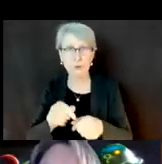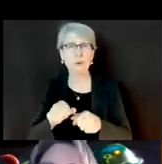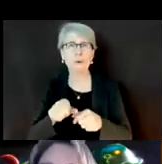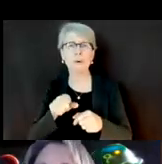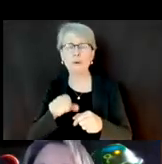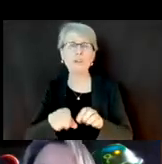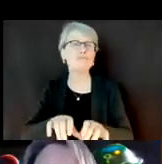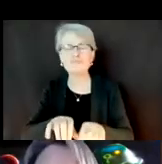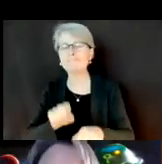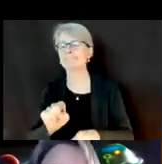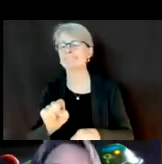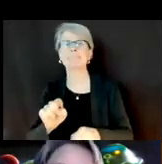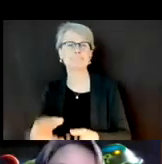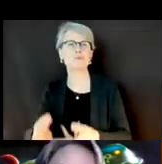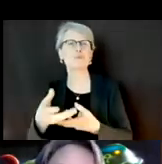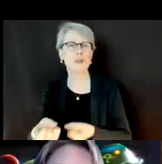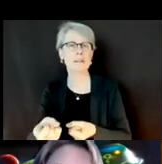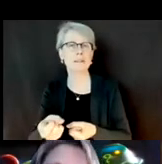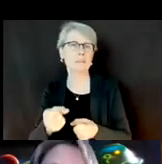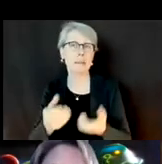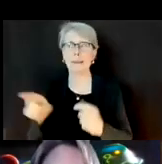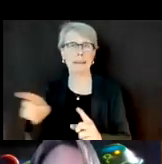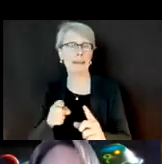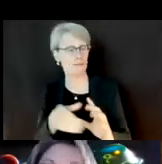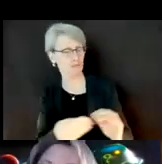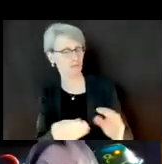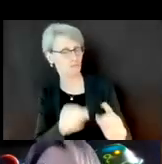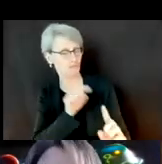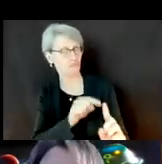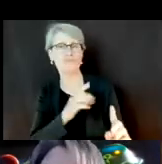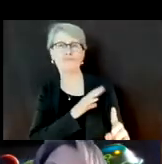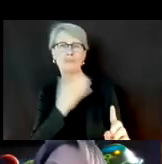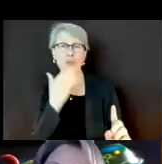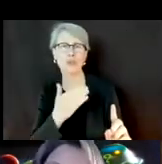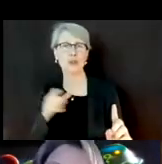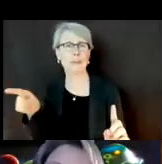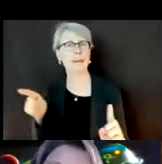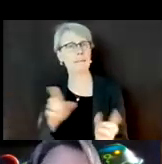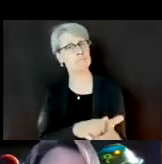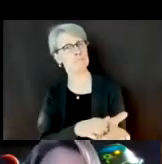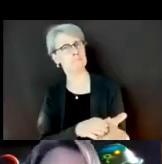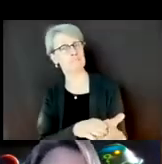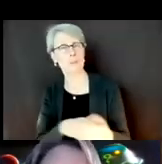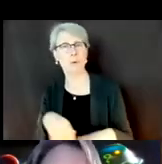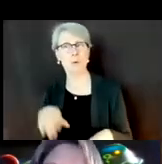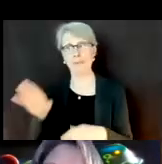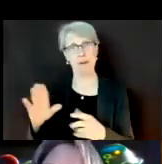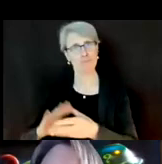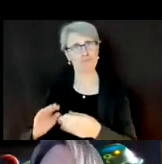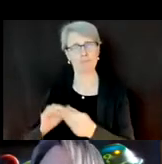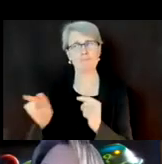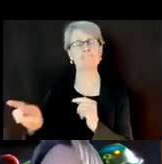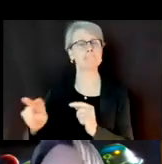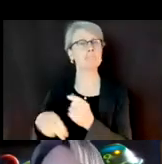things like where you're getting reviews, or perhaps what we call an influencer whose opinion you really trust.